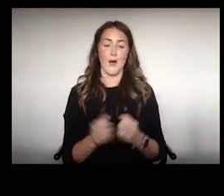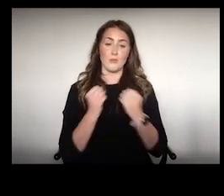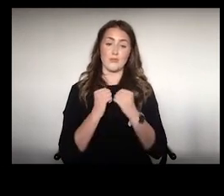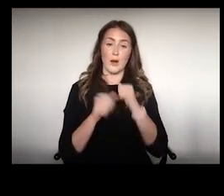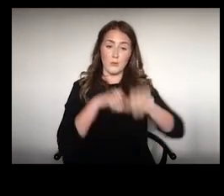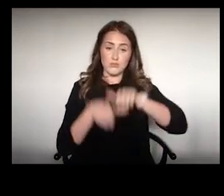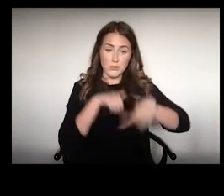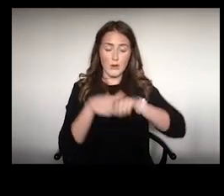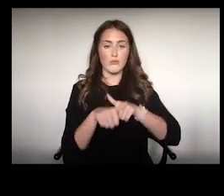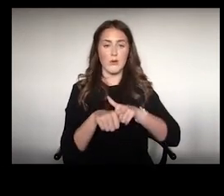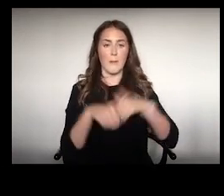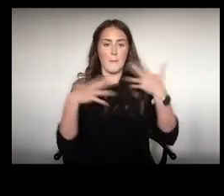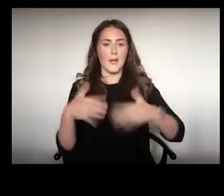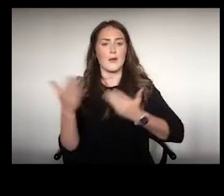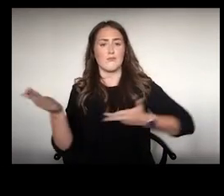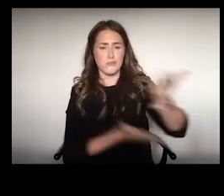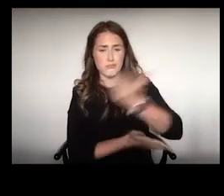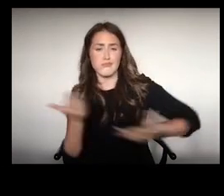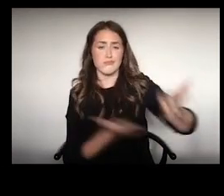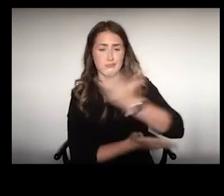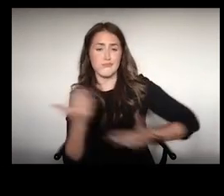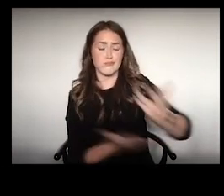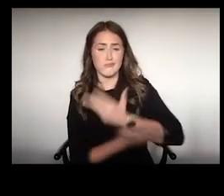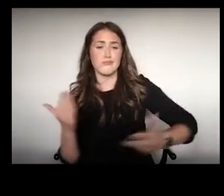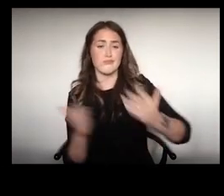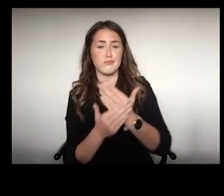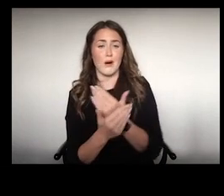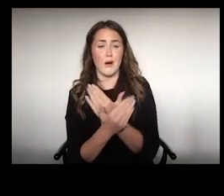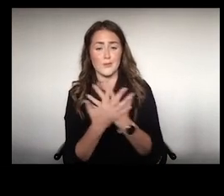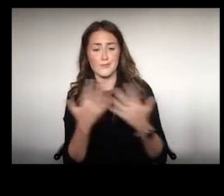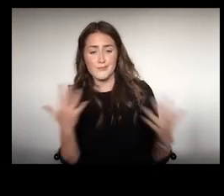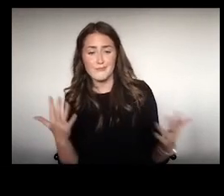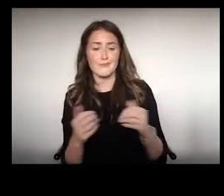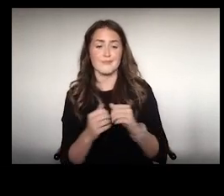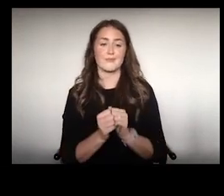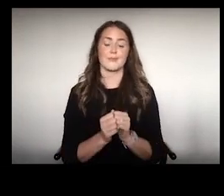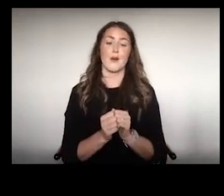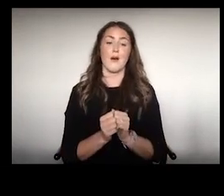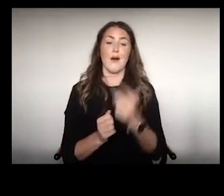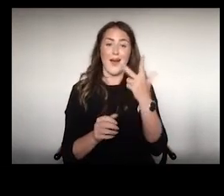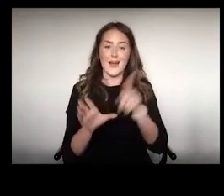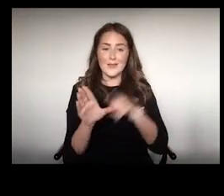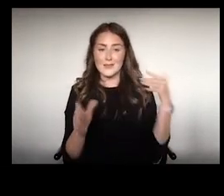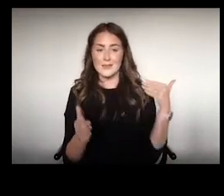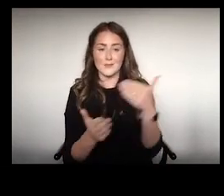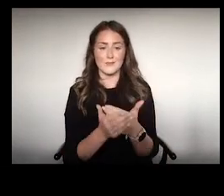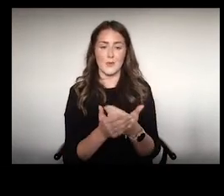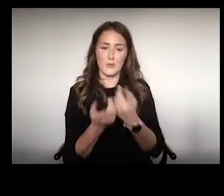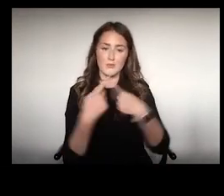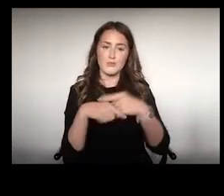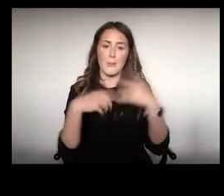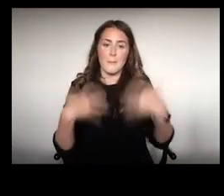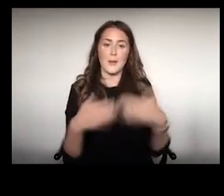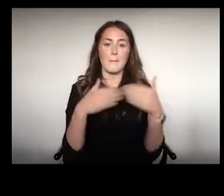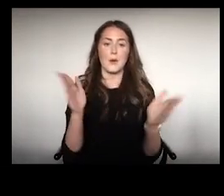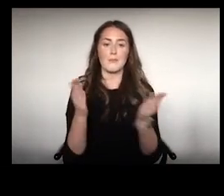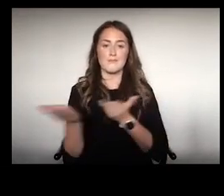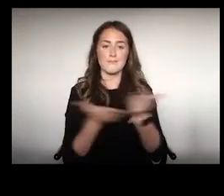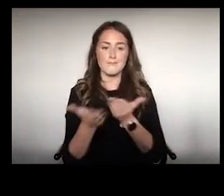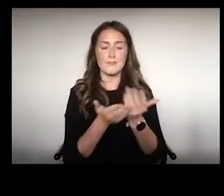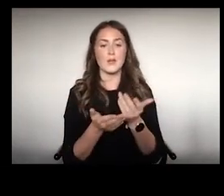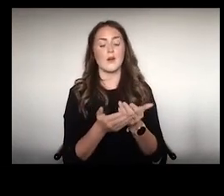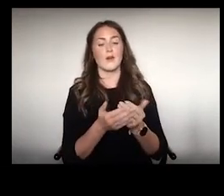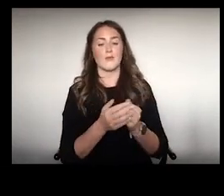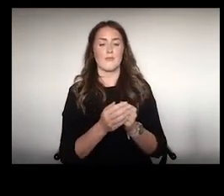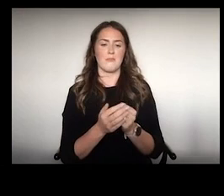benefits. We've carried out a record-breaking programme of consultation, engagement and design development. Over the